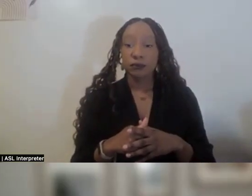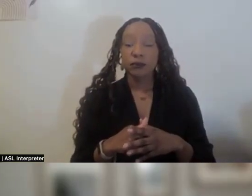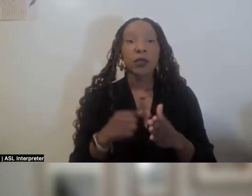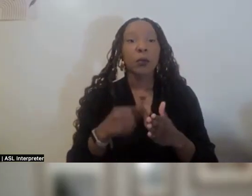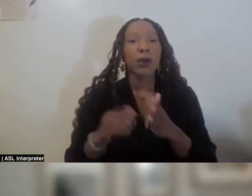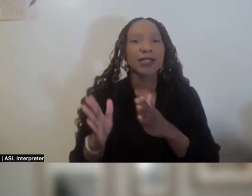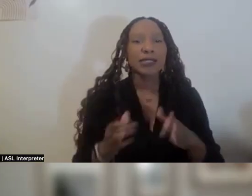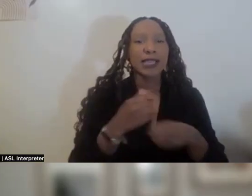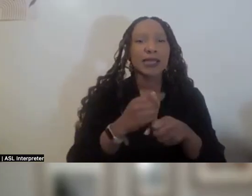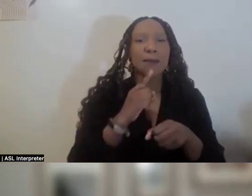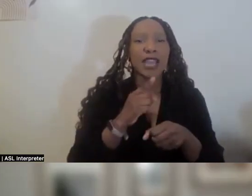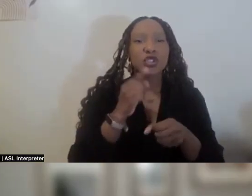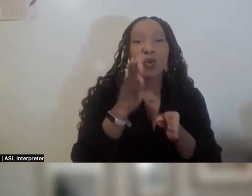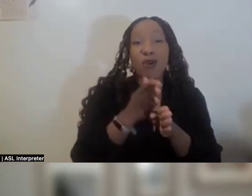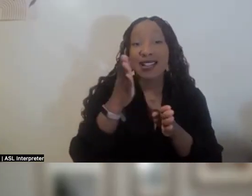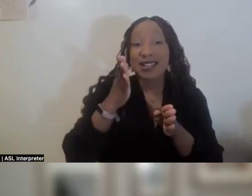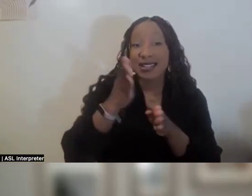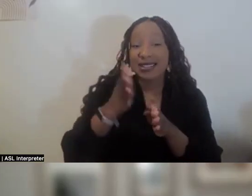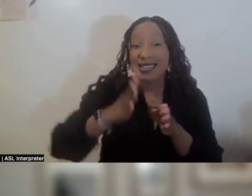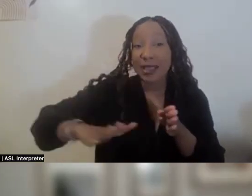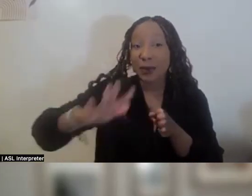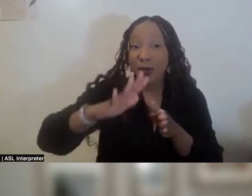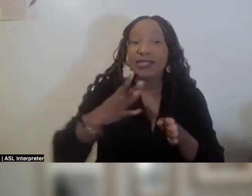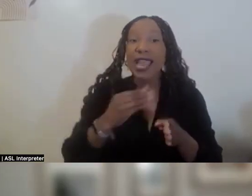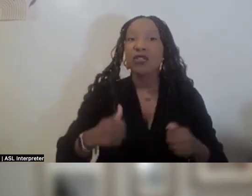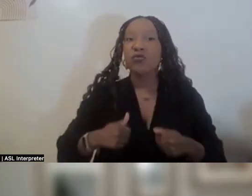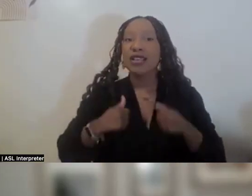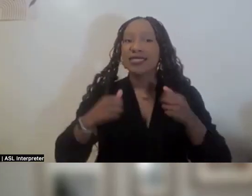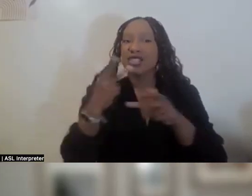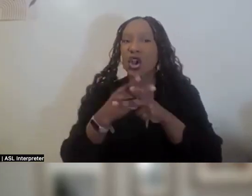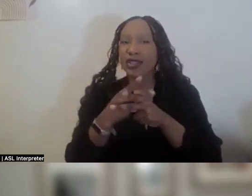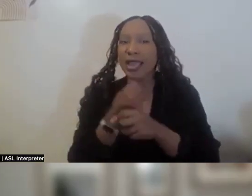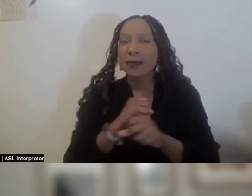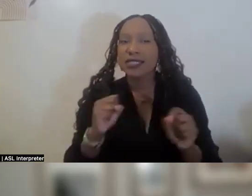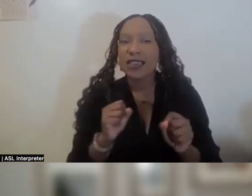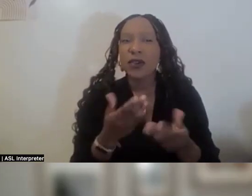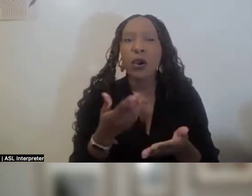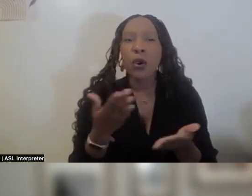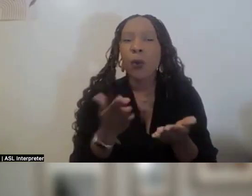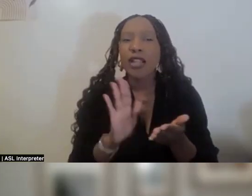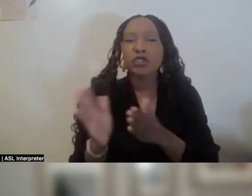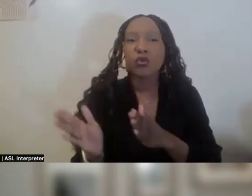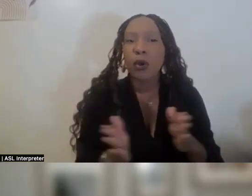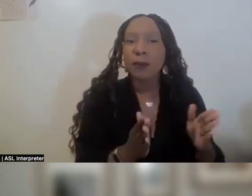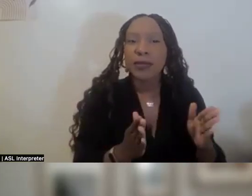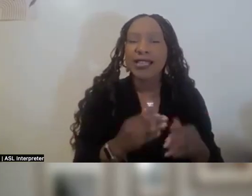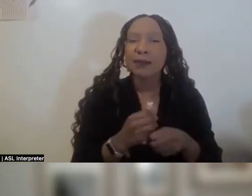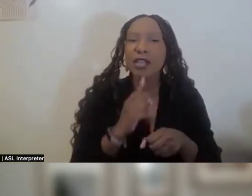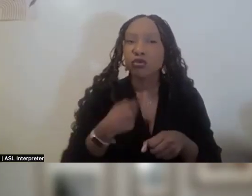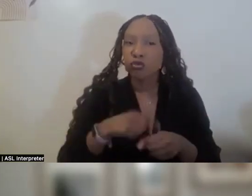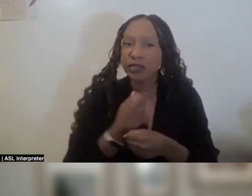safe? That was a question that came in during registration. Dr. Bazran, I'm going to turn that over to you, or you can direct it elsewhere